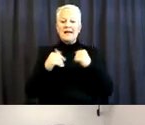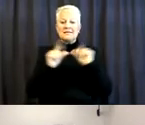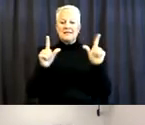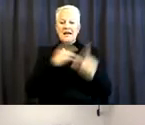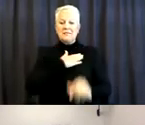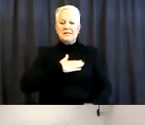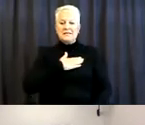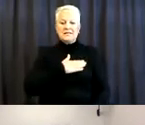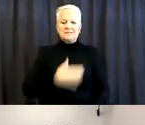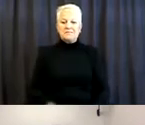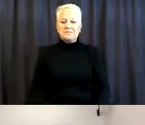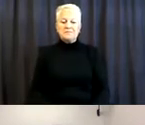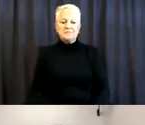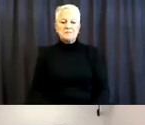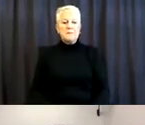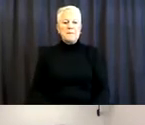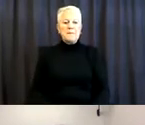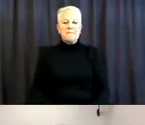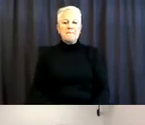please.